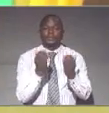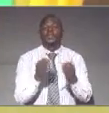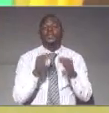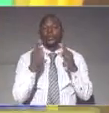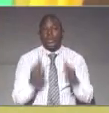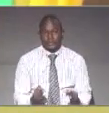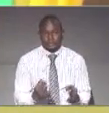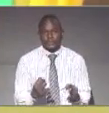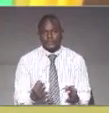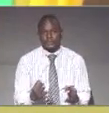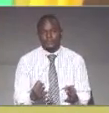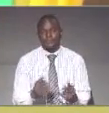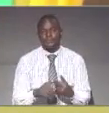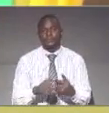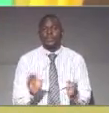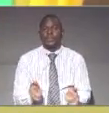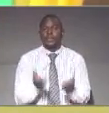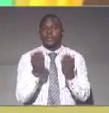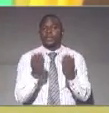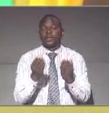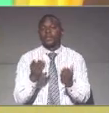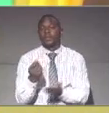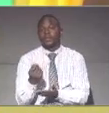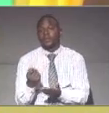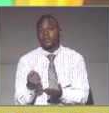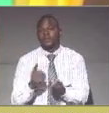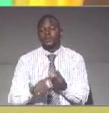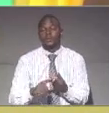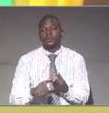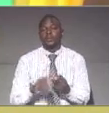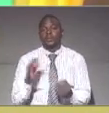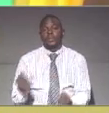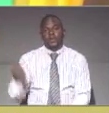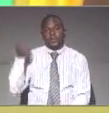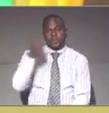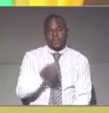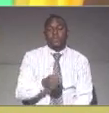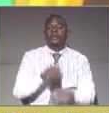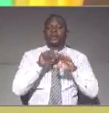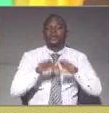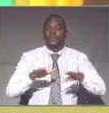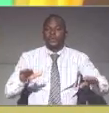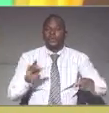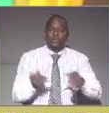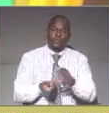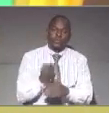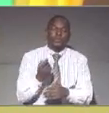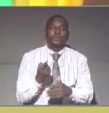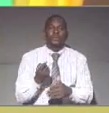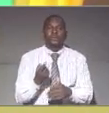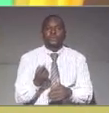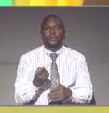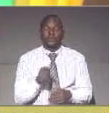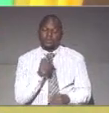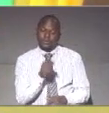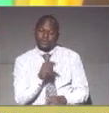production, increase in income, employment, marketing opportunity.